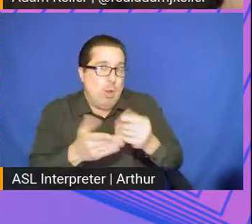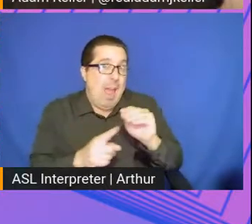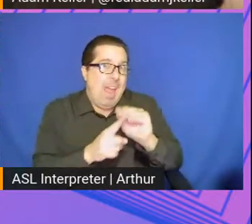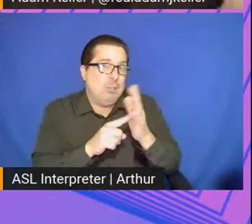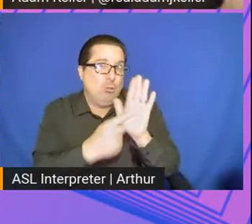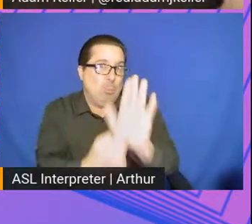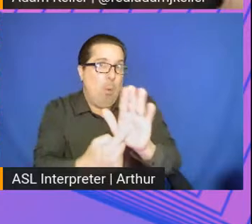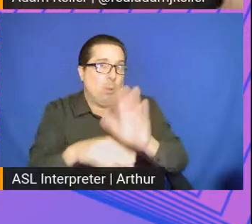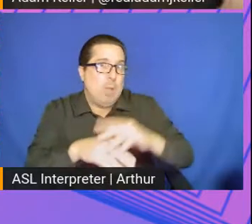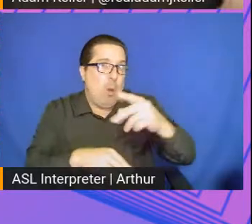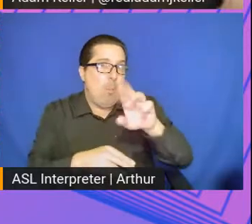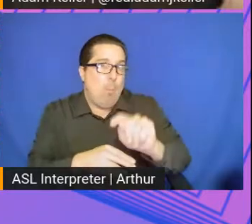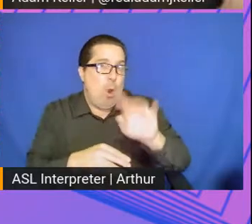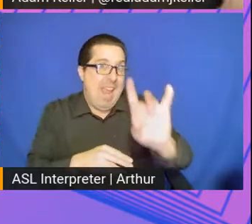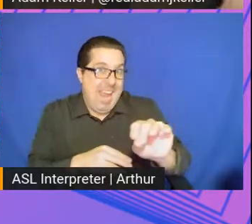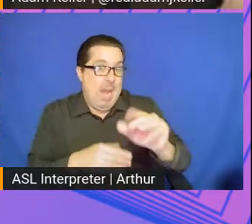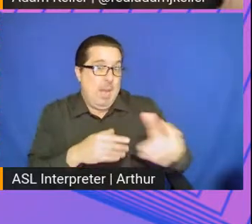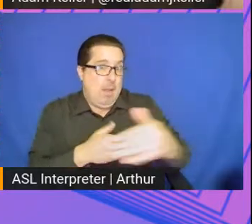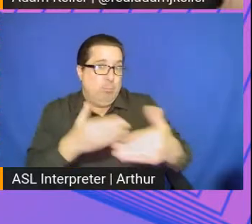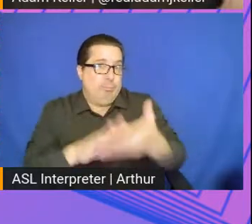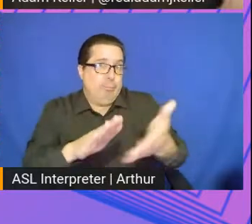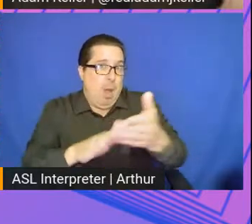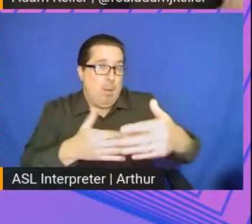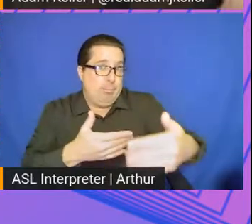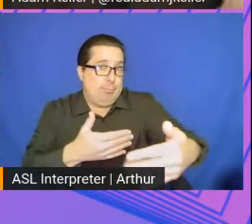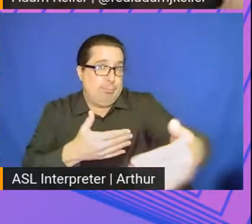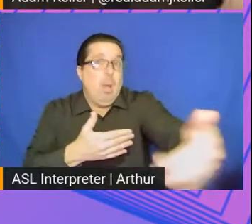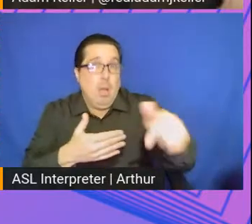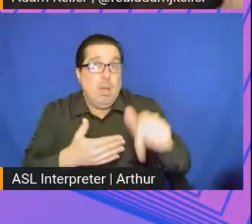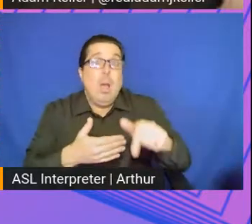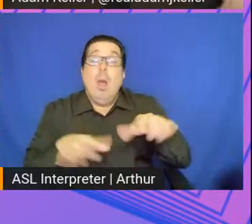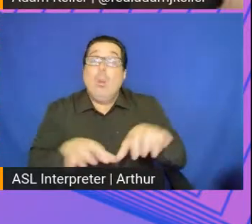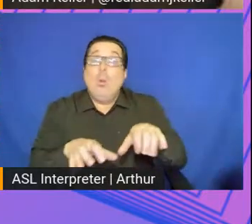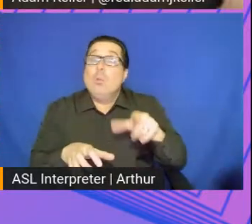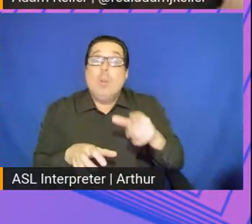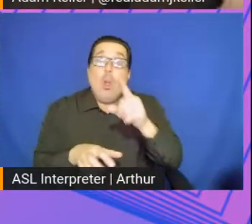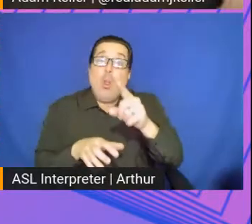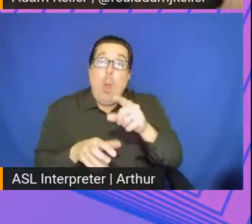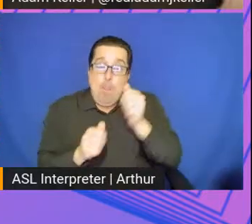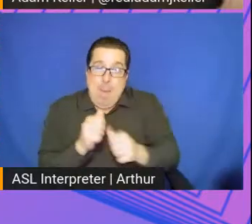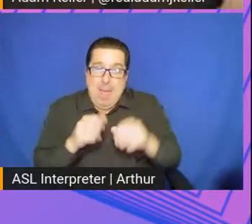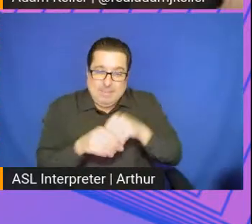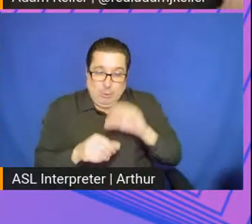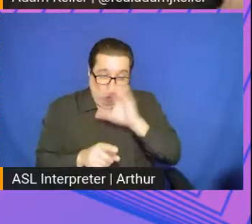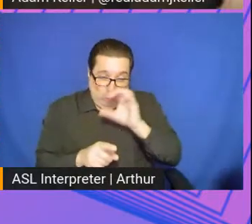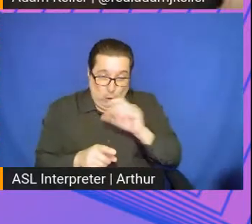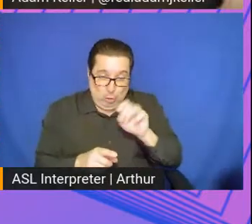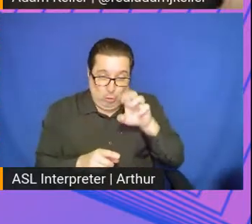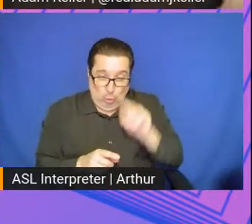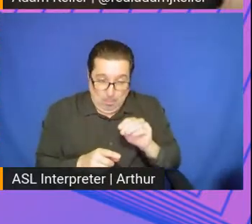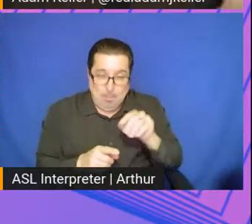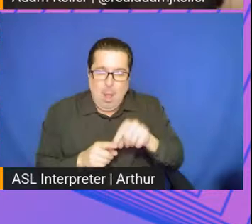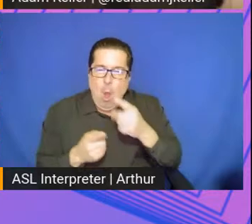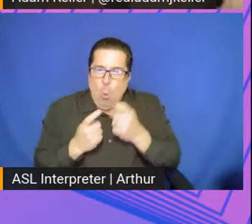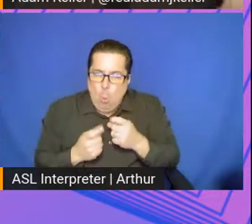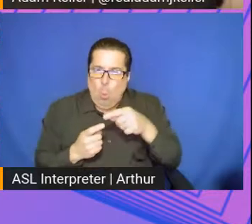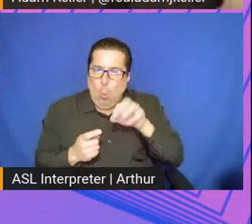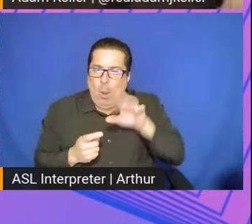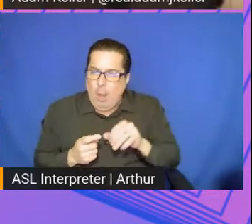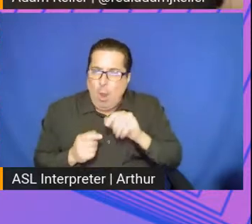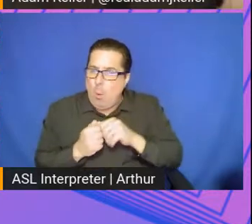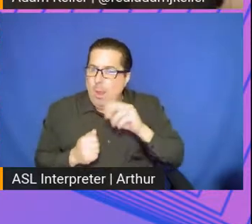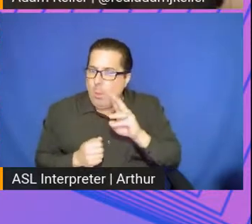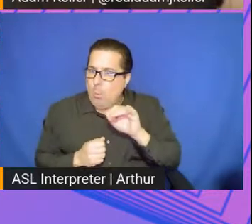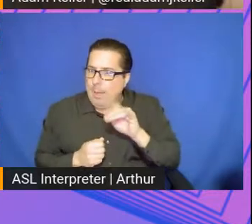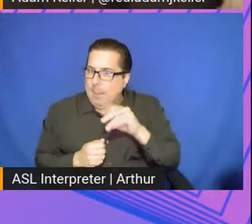80. And basically what it does is it will you pass in a search term, and it's going to query Wikipedia for that term and then